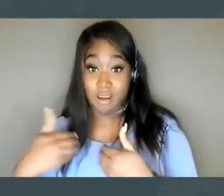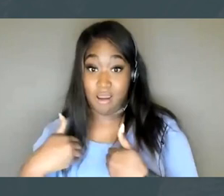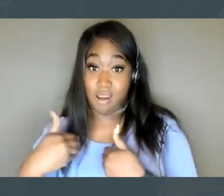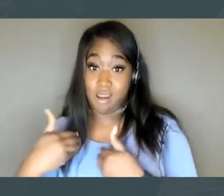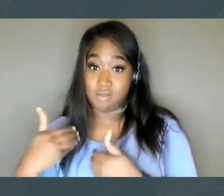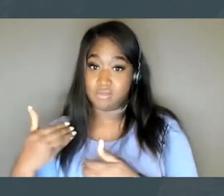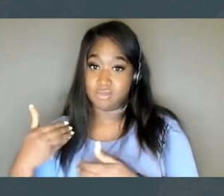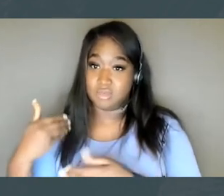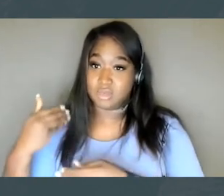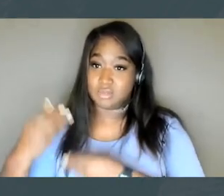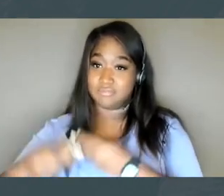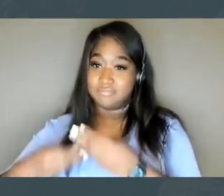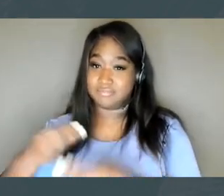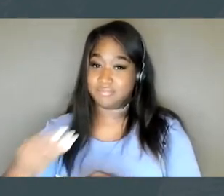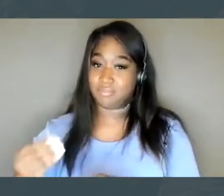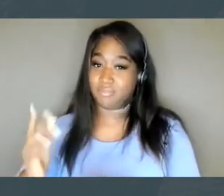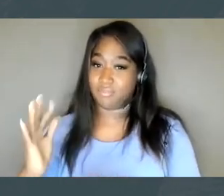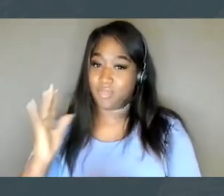slavery and those who have not.